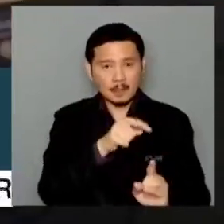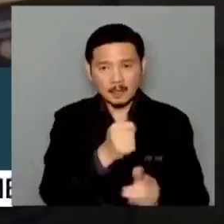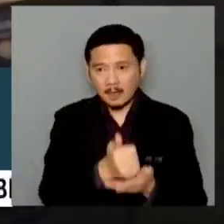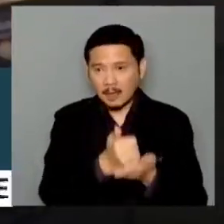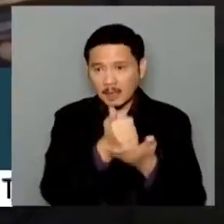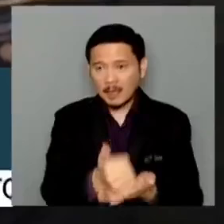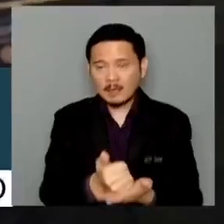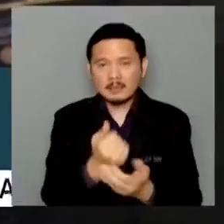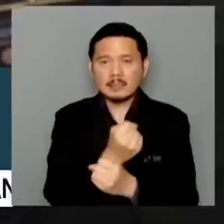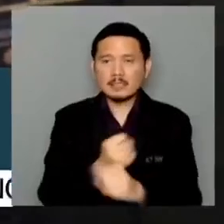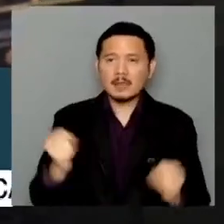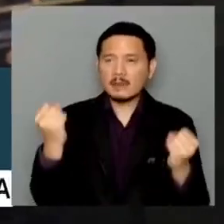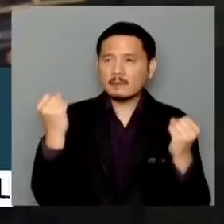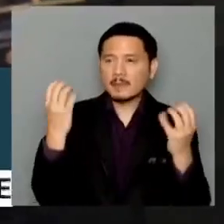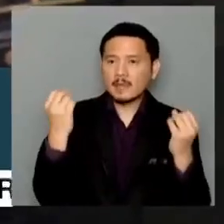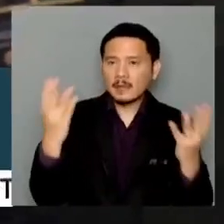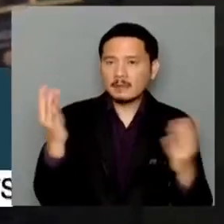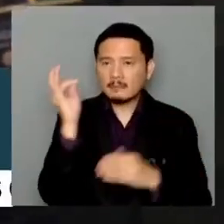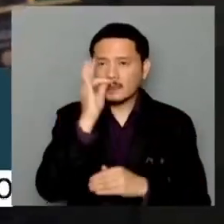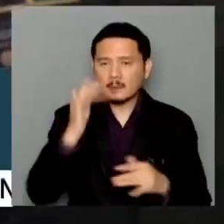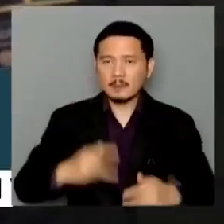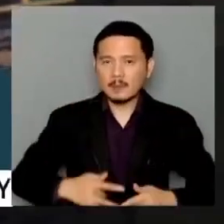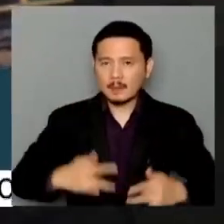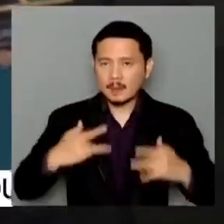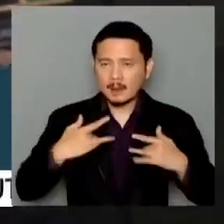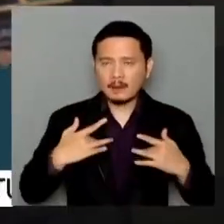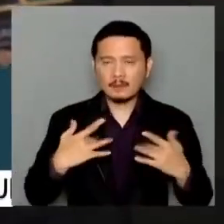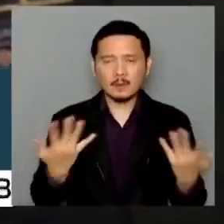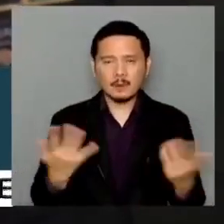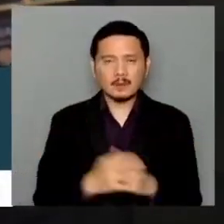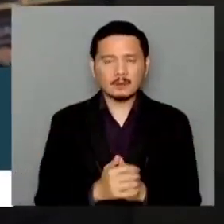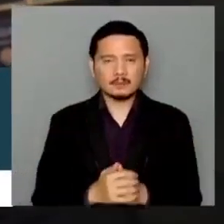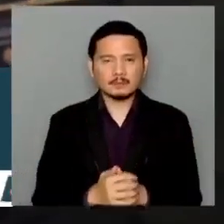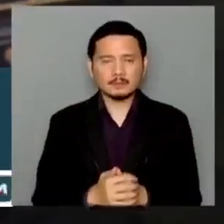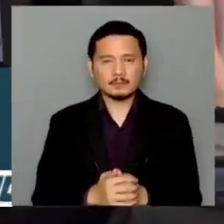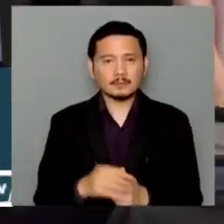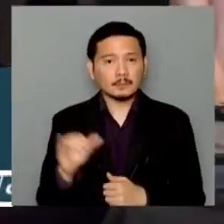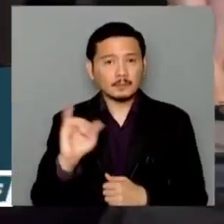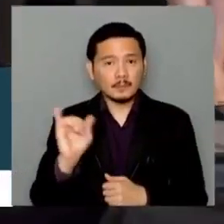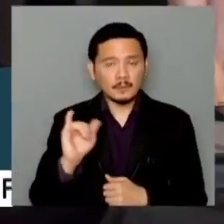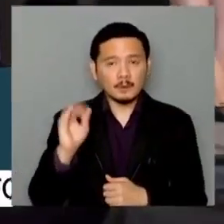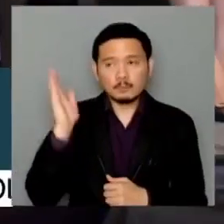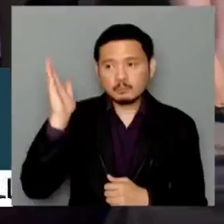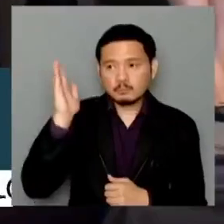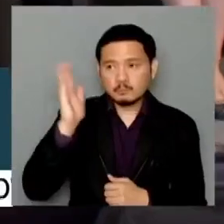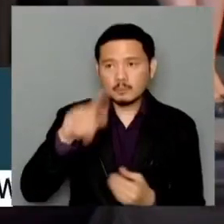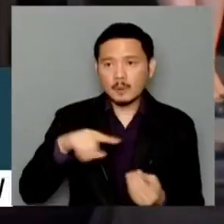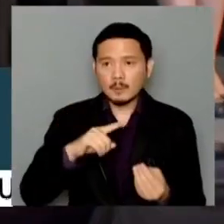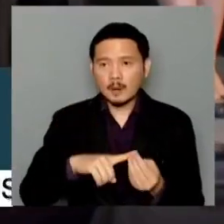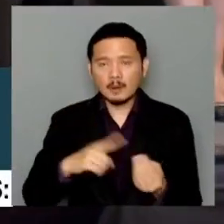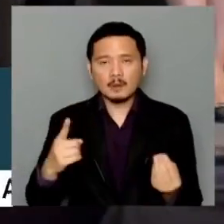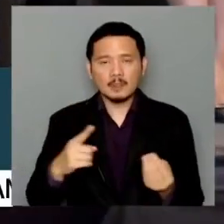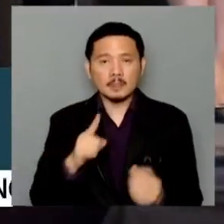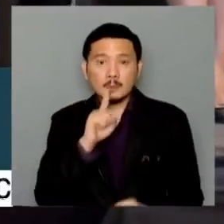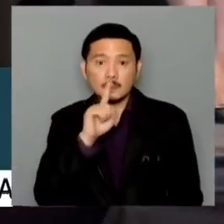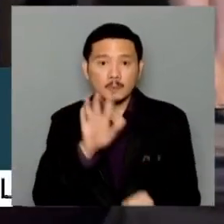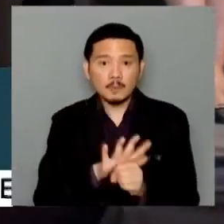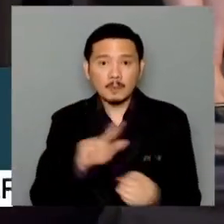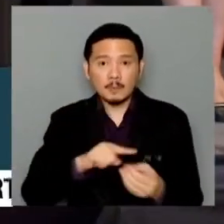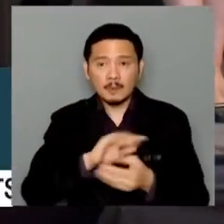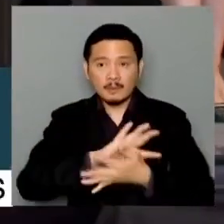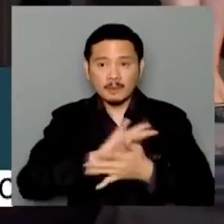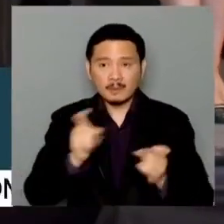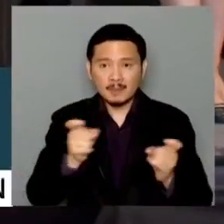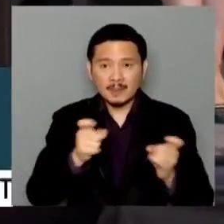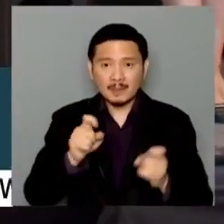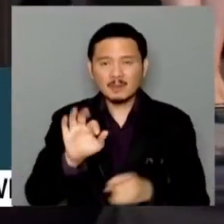of millions of Filipinos from the virus. During his speech, he recalled his first bout with COVID-19 back in 2020, back when